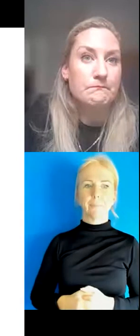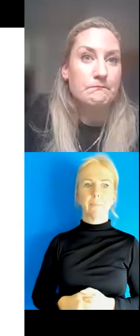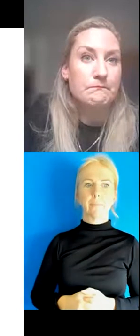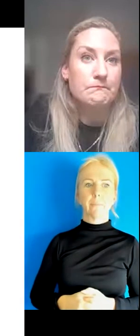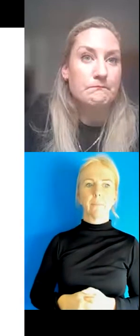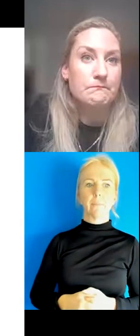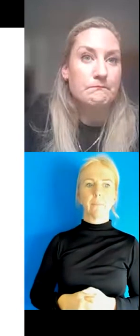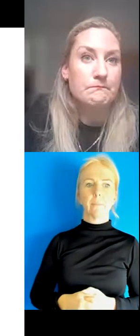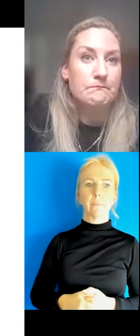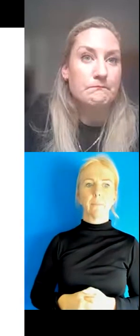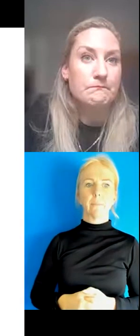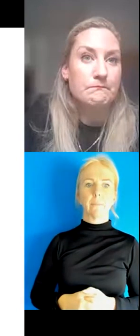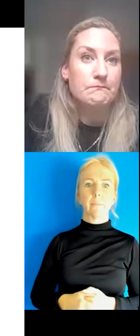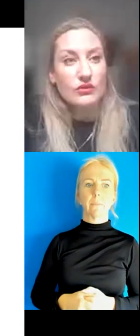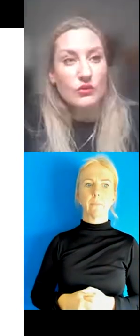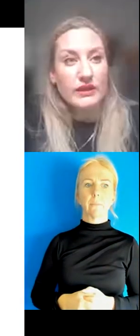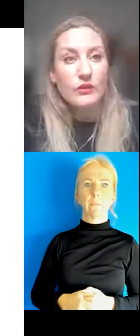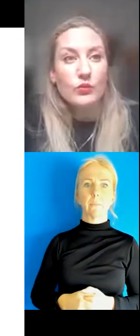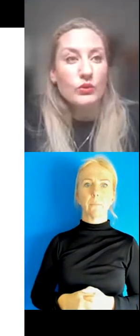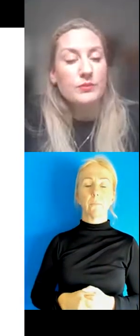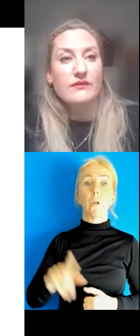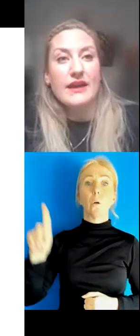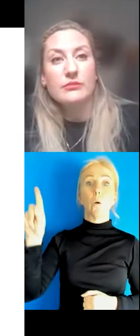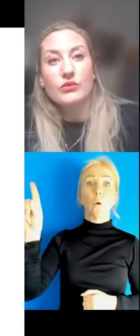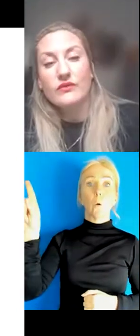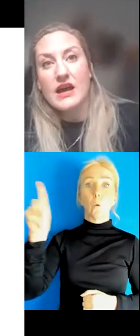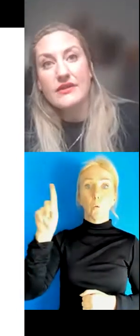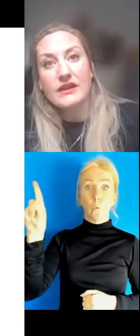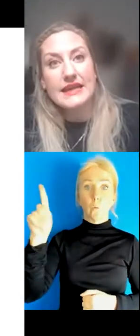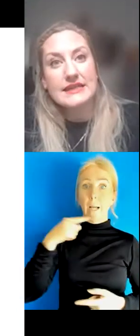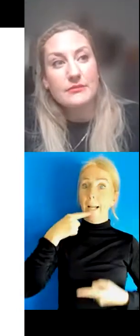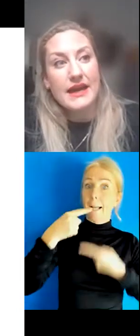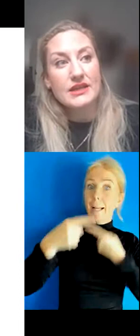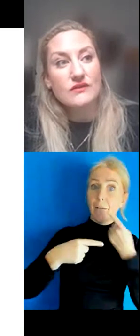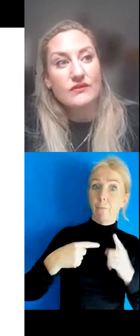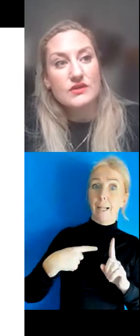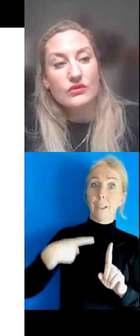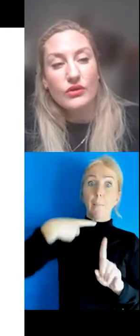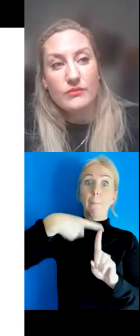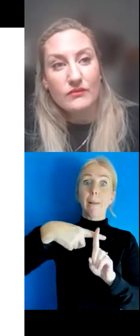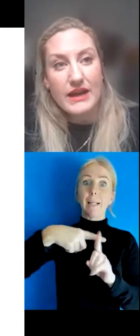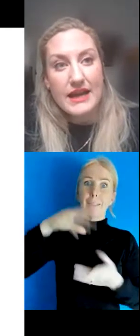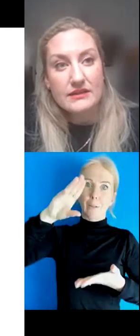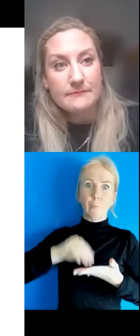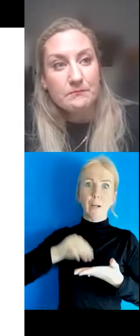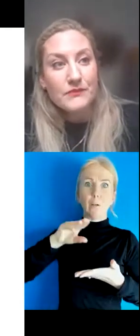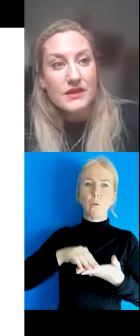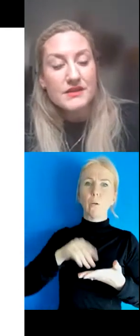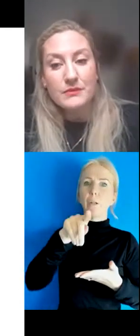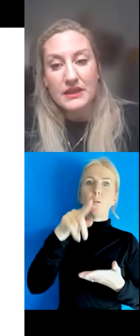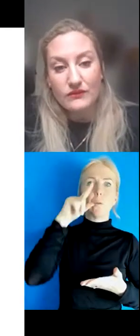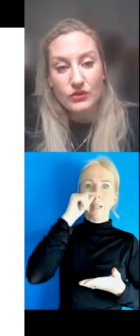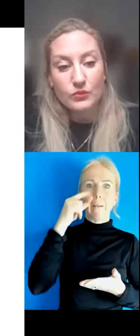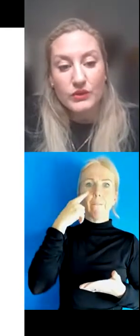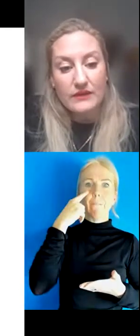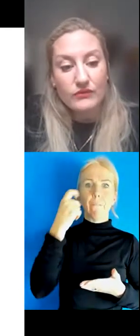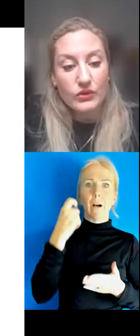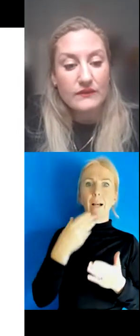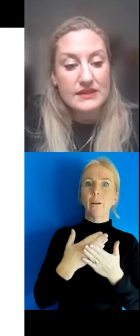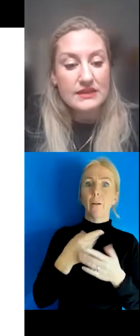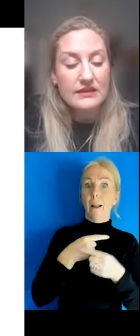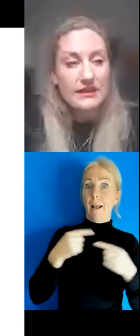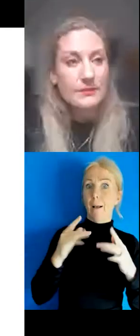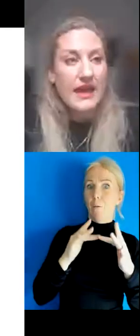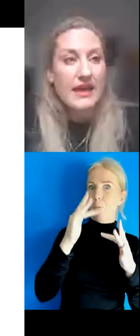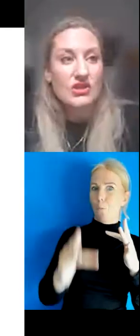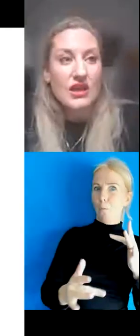Information from today's session, as well as the recording, will be available via the landing page for this recruitment round. So many of you would have